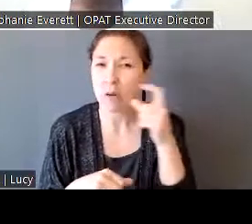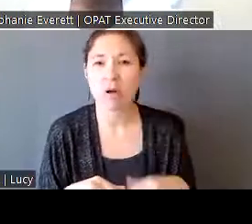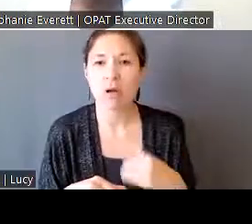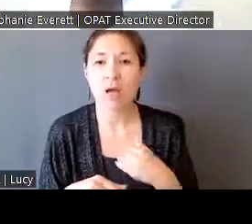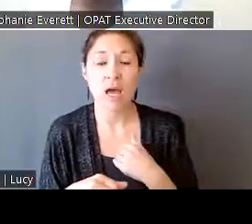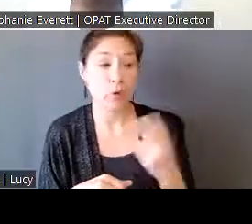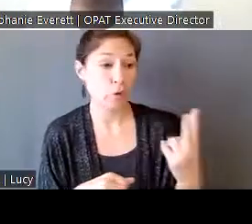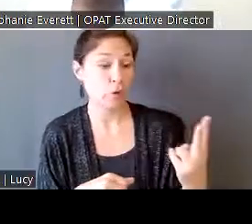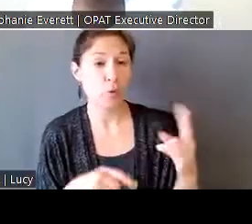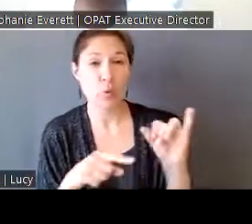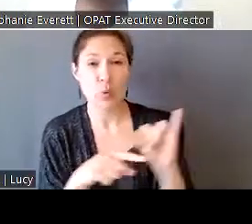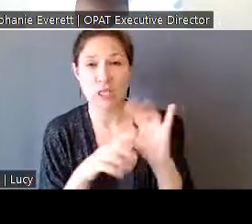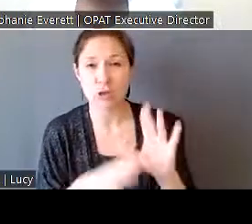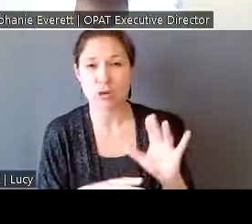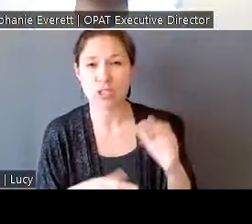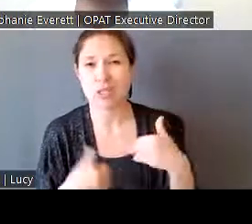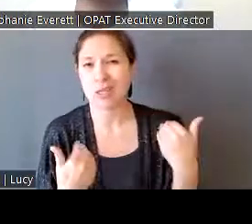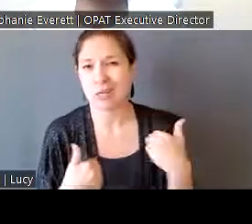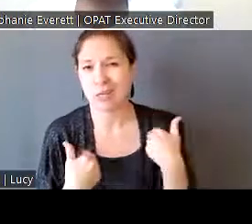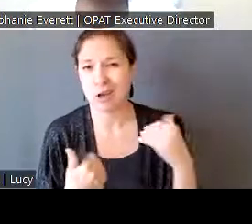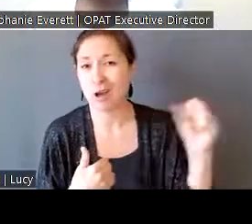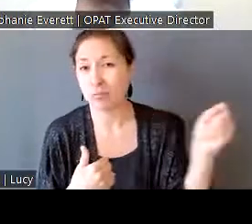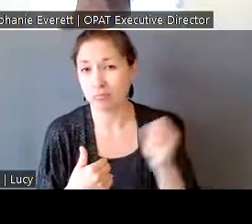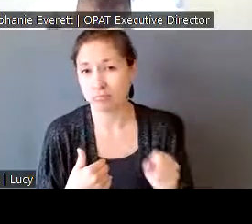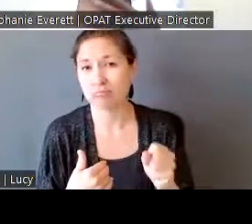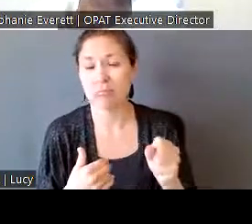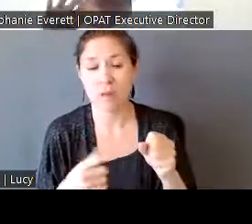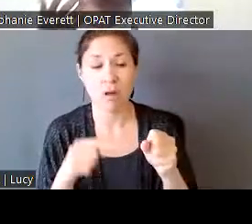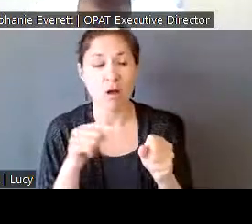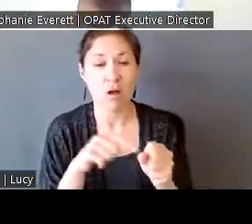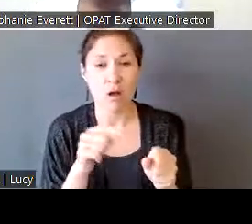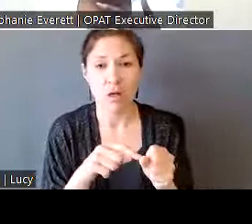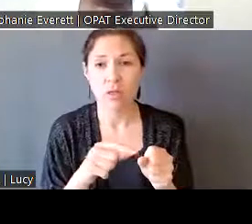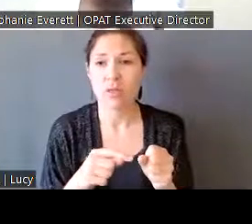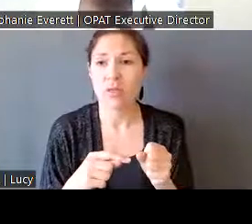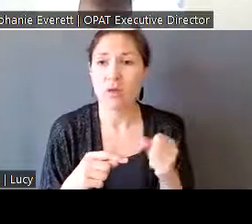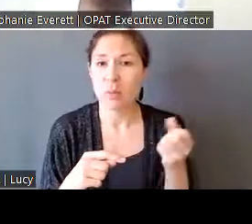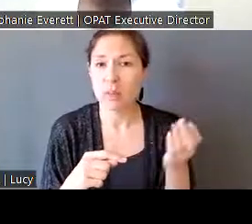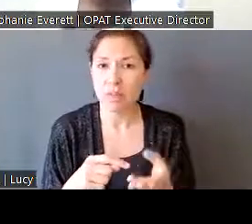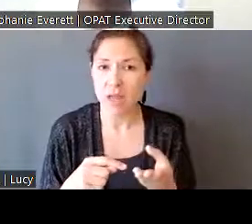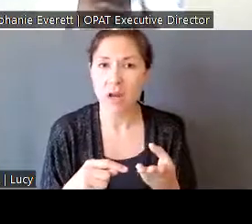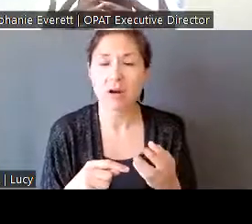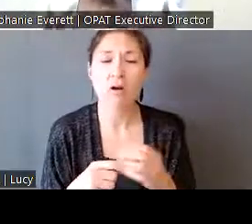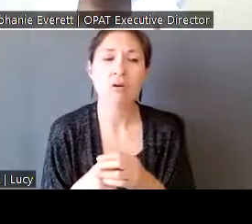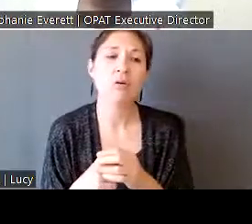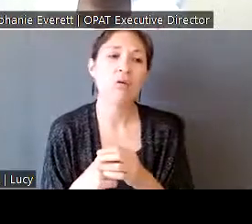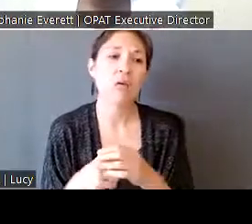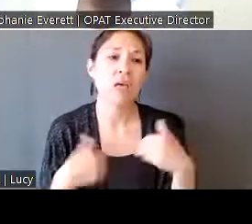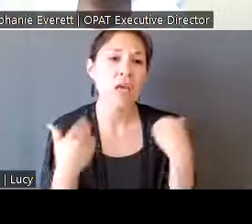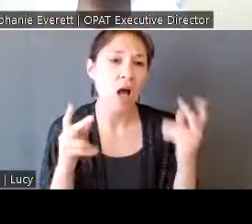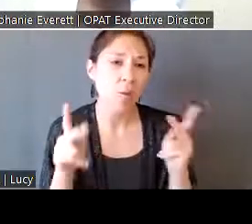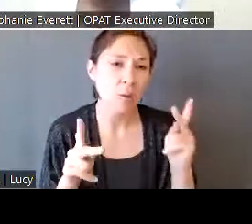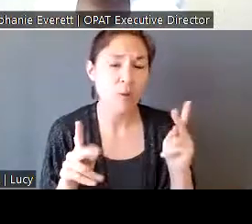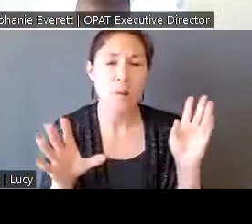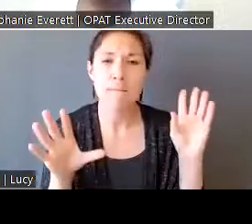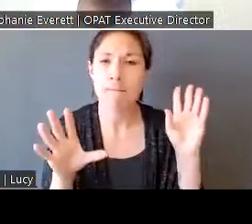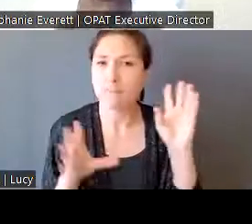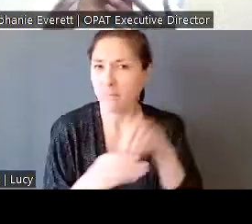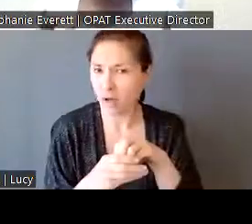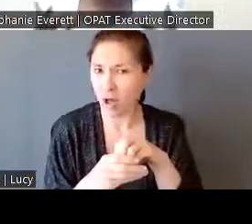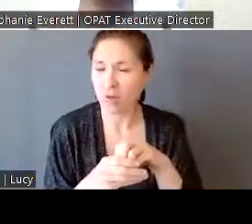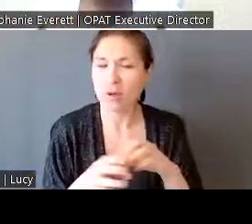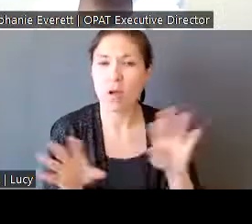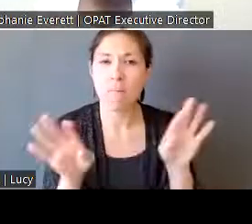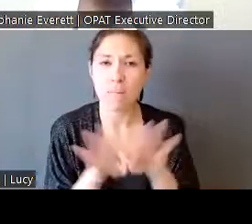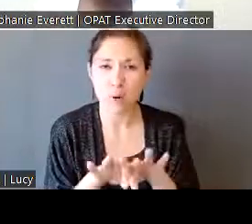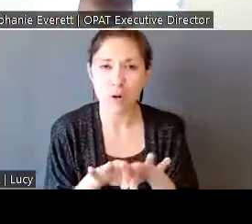really, again, looking at how do we keep those voices coming. The youth were very instrumental in the creation